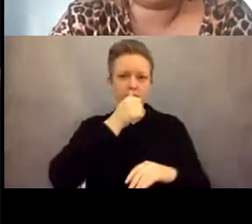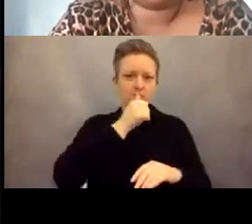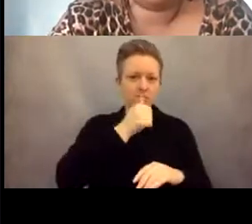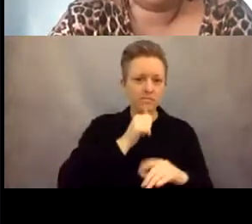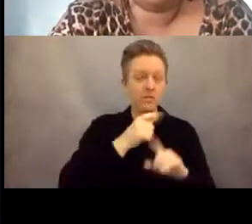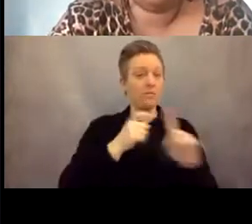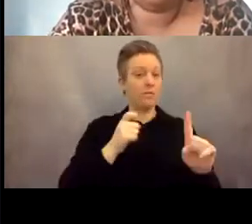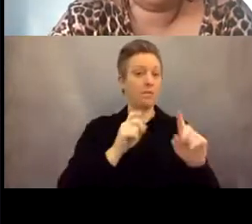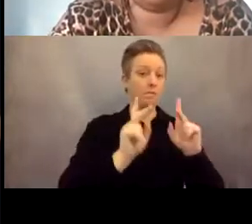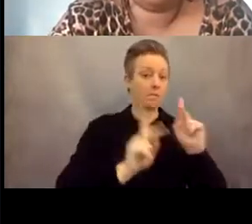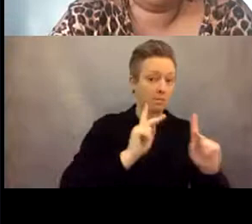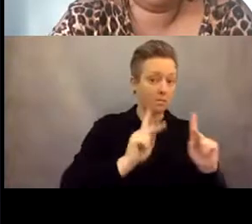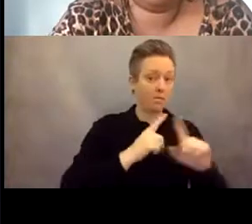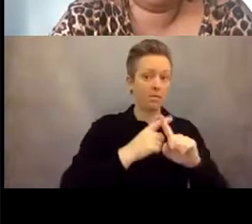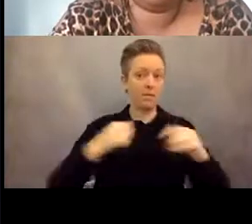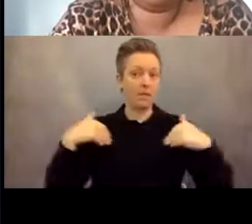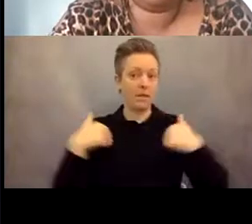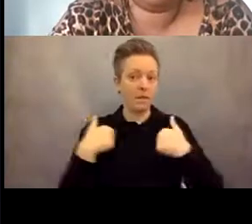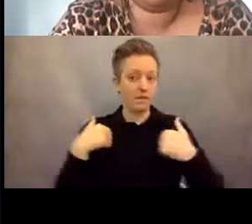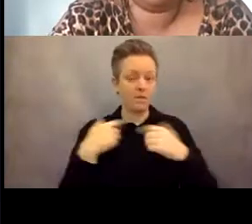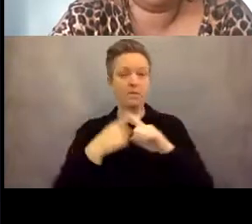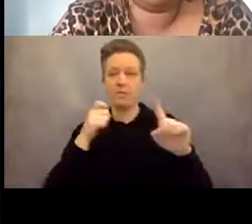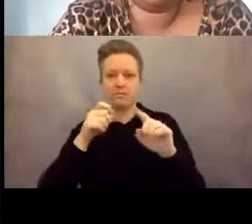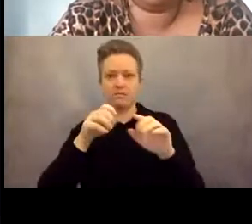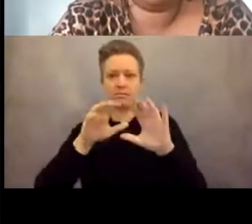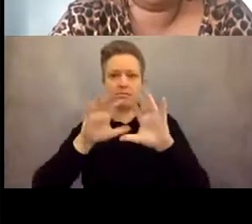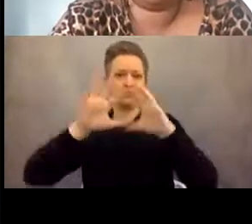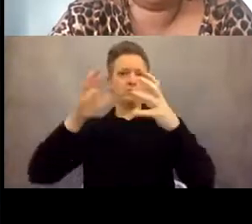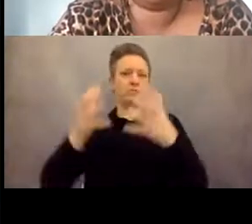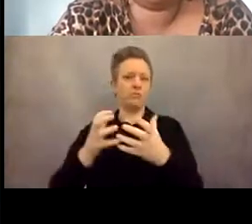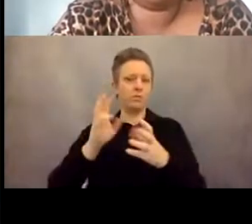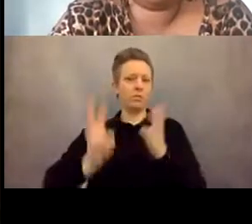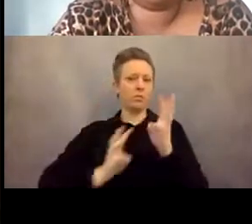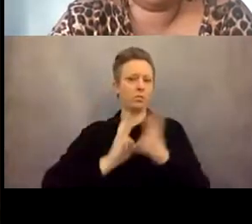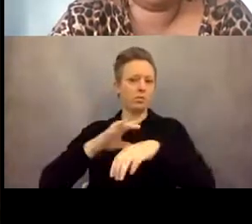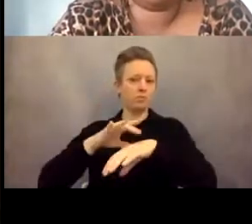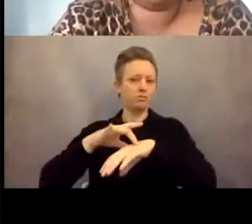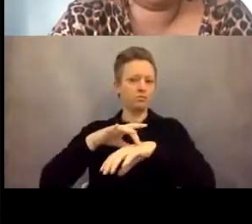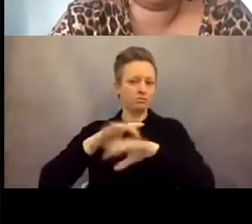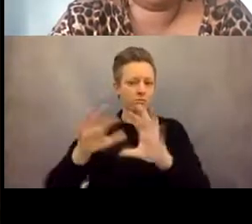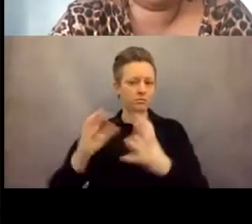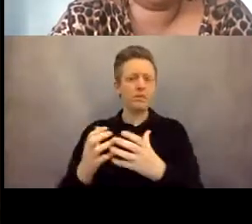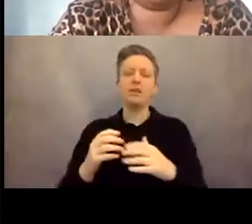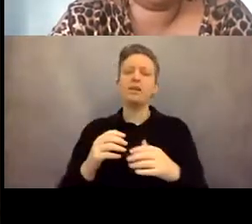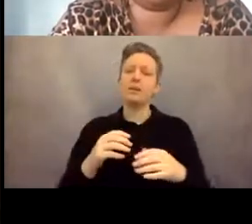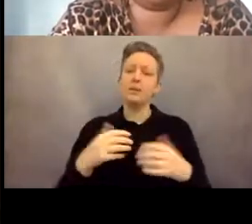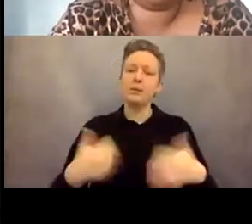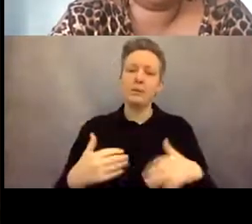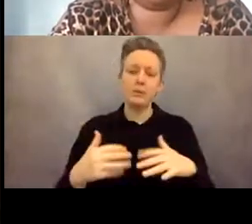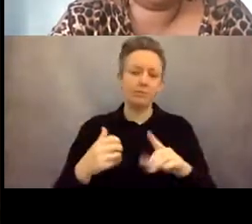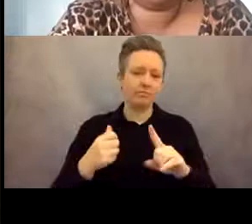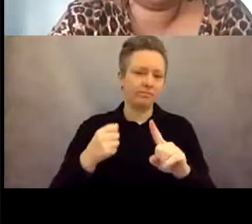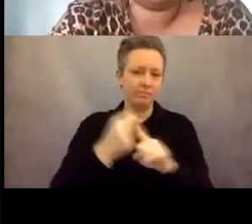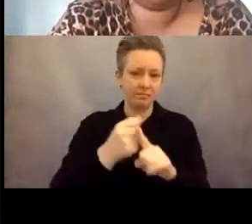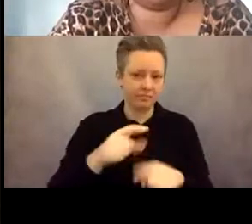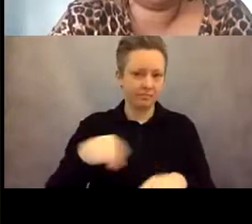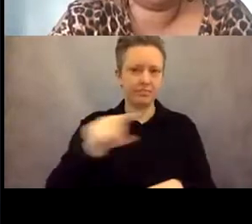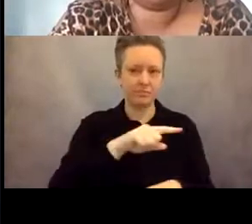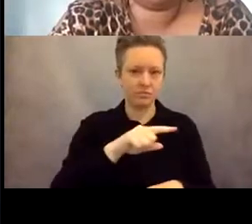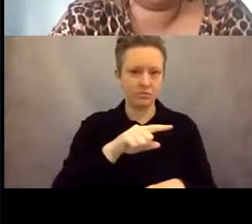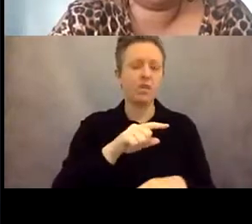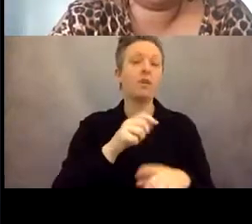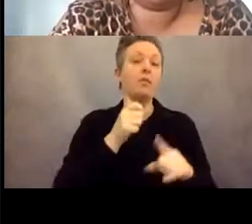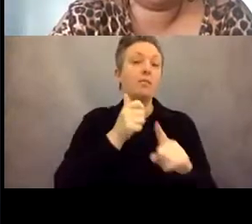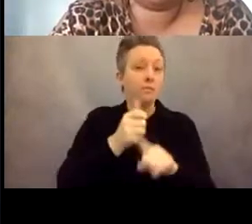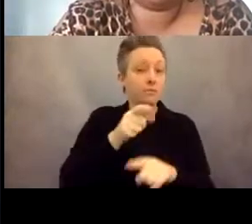beings, or the planet itself, there's a cumulative toll. And there's a toll on us individually, there's a toll on your immediate relationships,